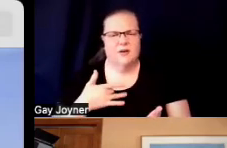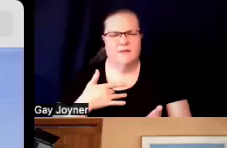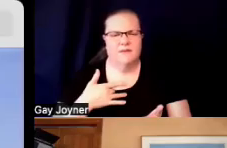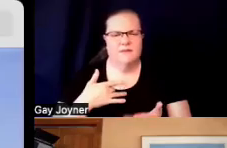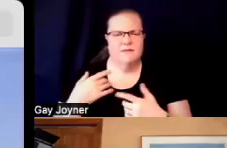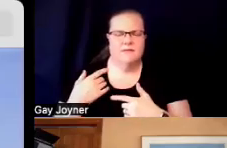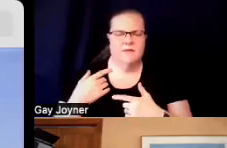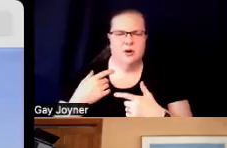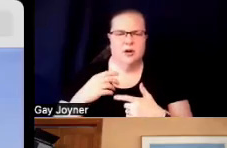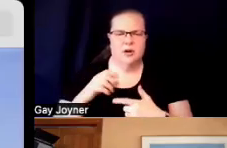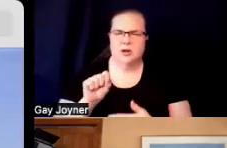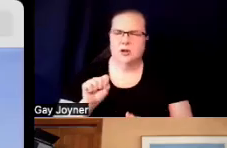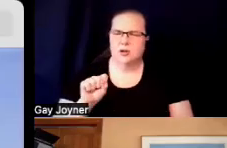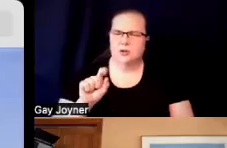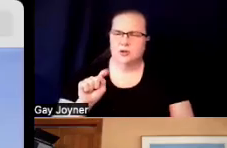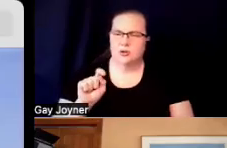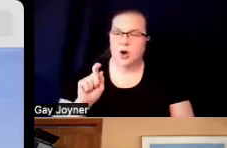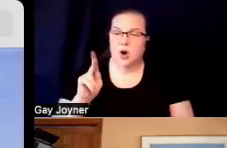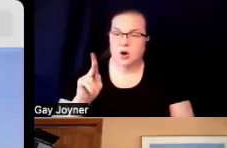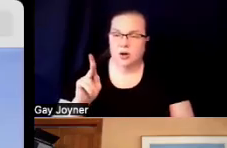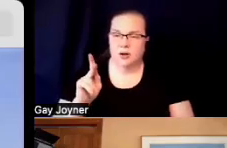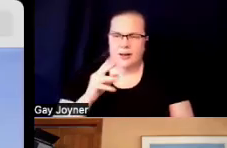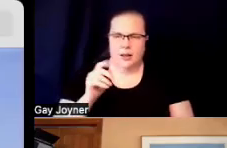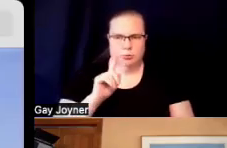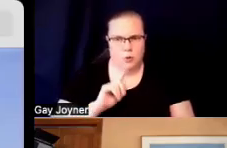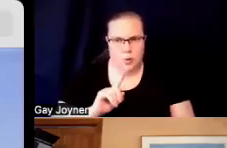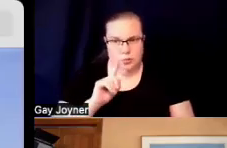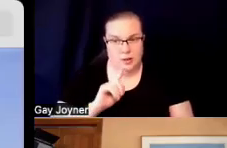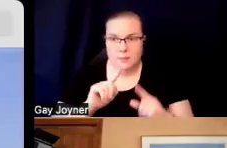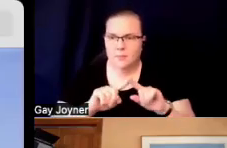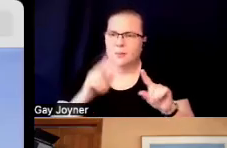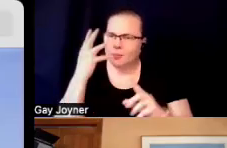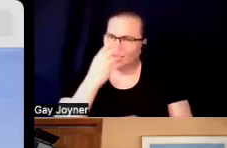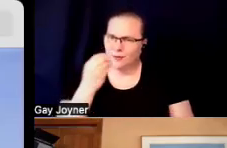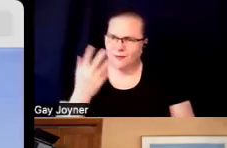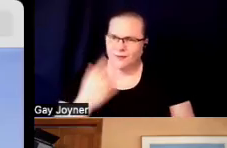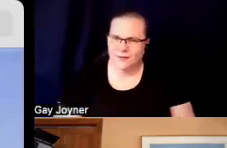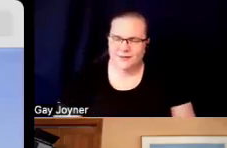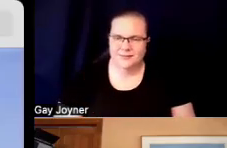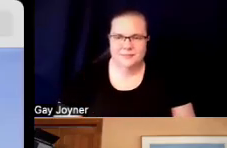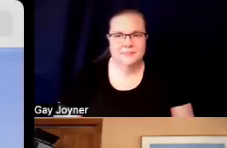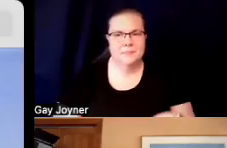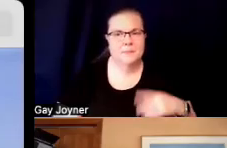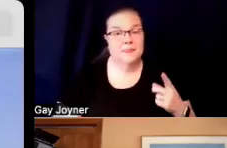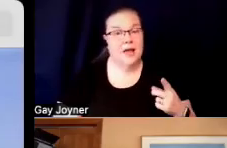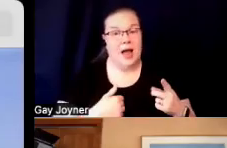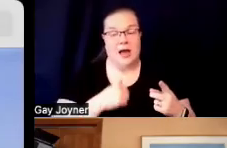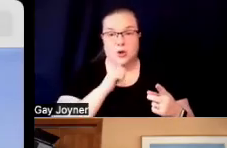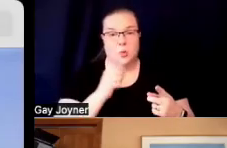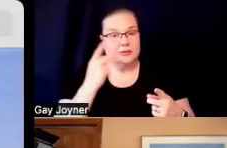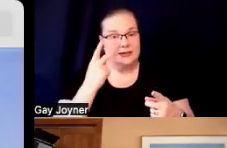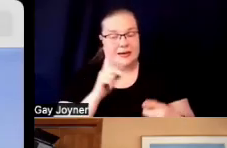and lonely, Oh, but okay. beautiful. Hmm. That's interesting because I don't see it as